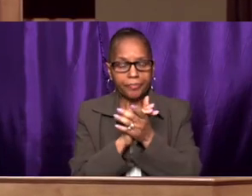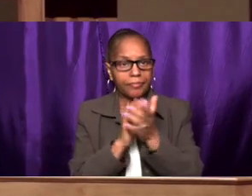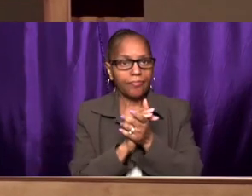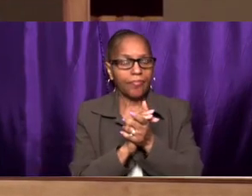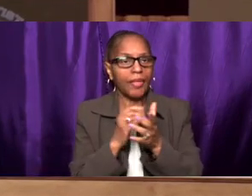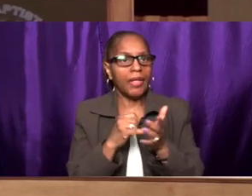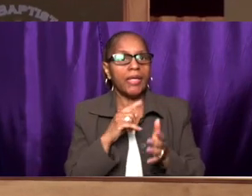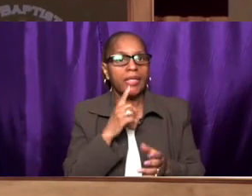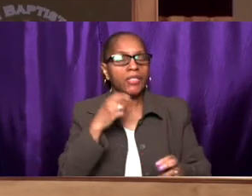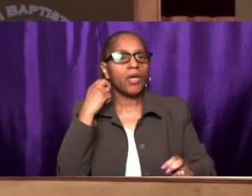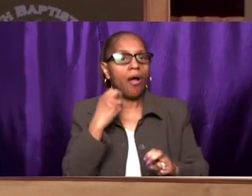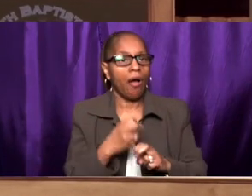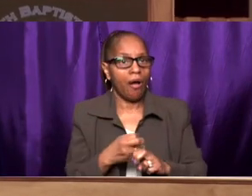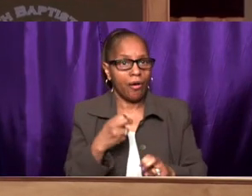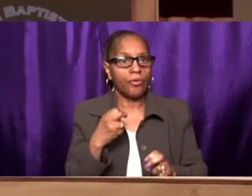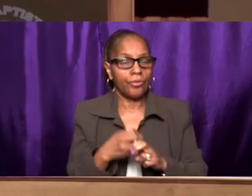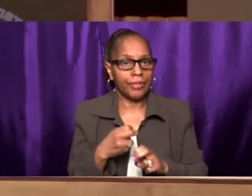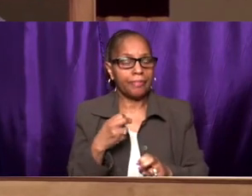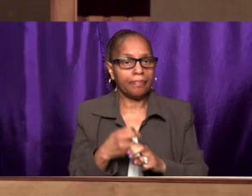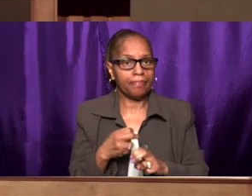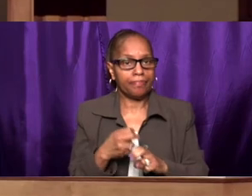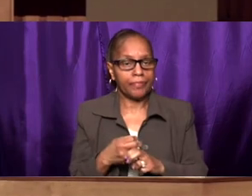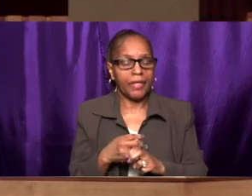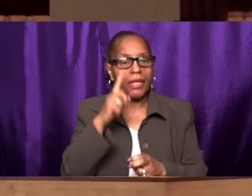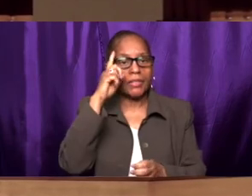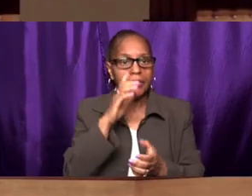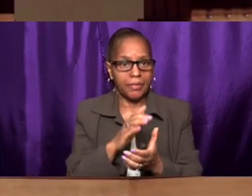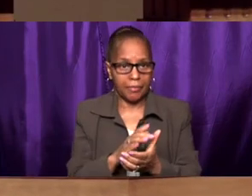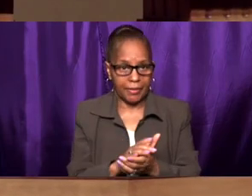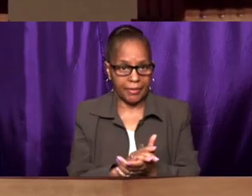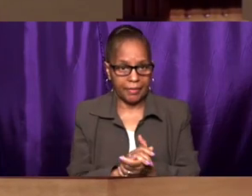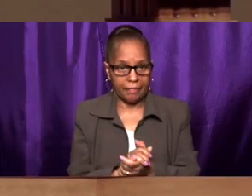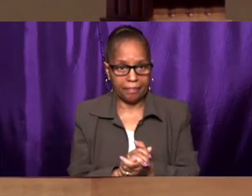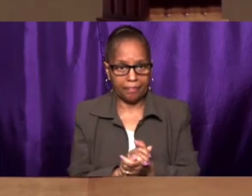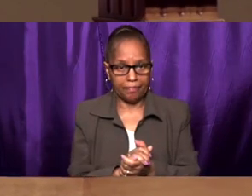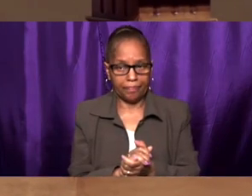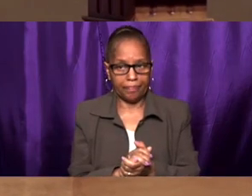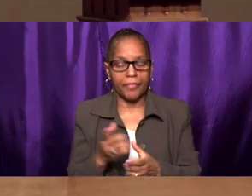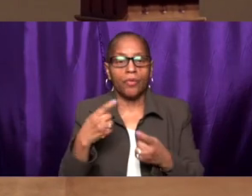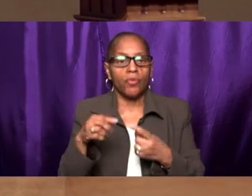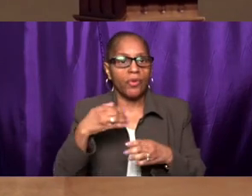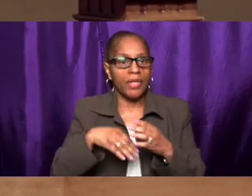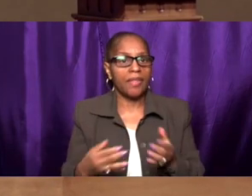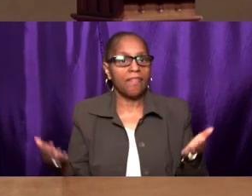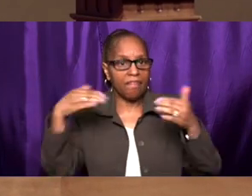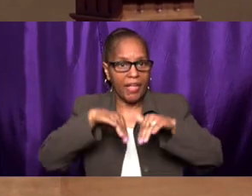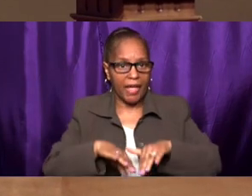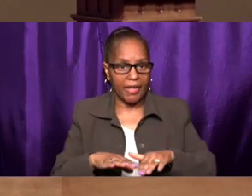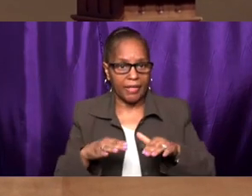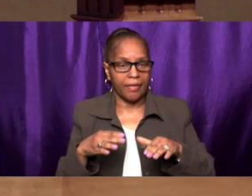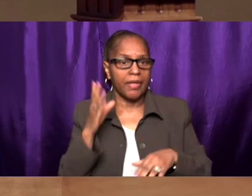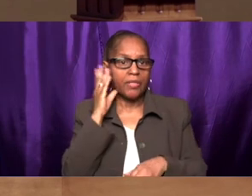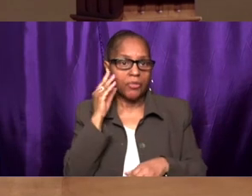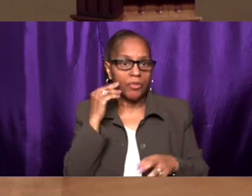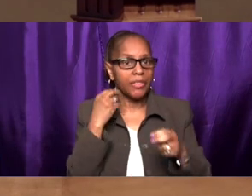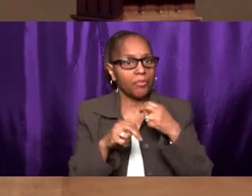It is hard to believe when you're in the valley, because the